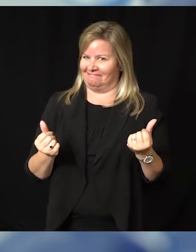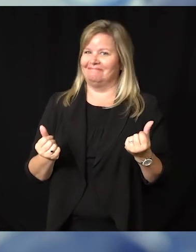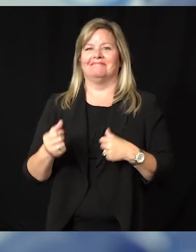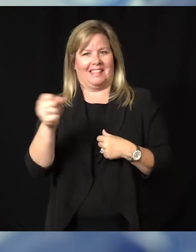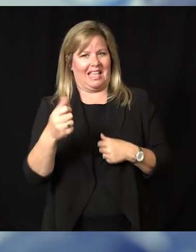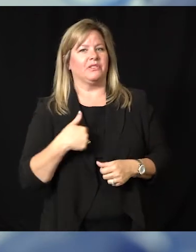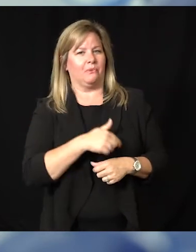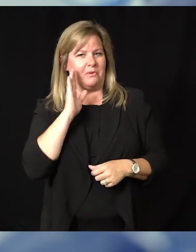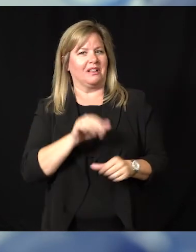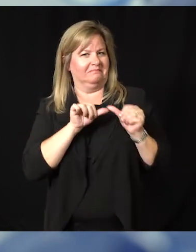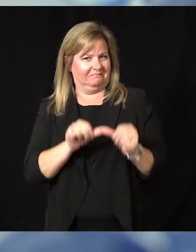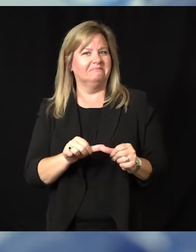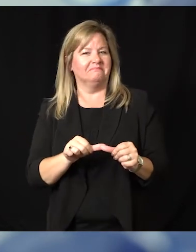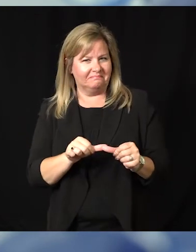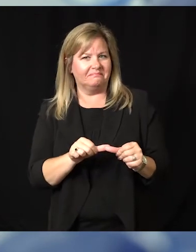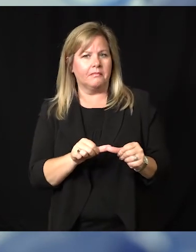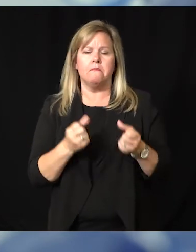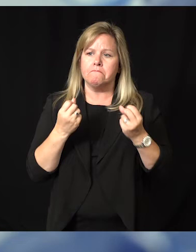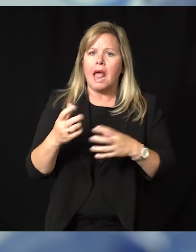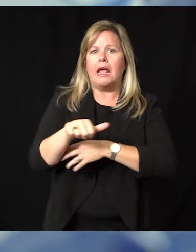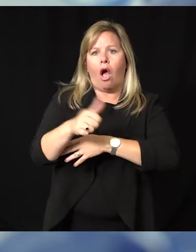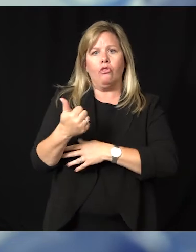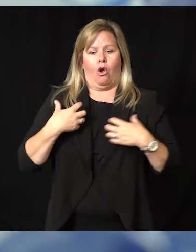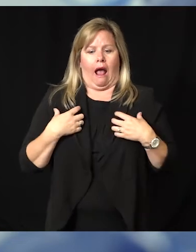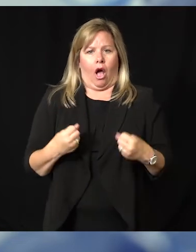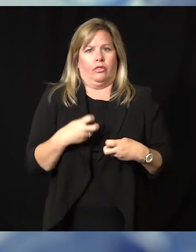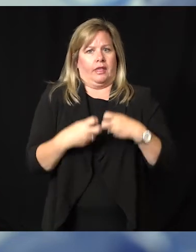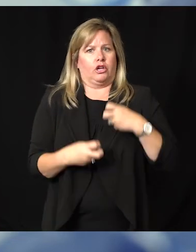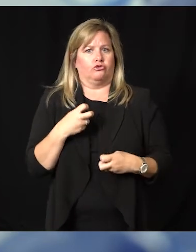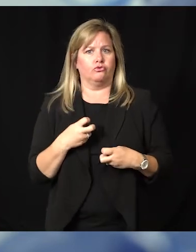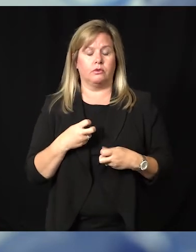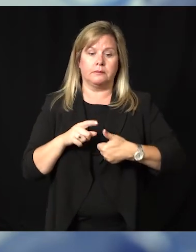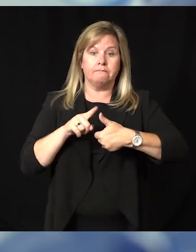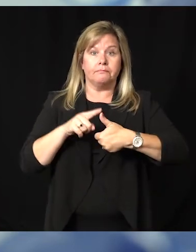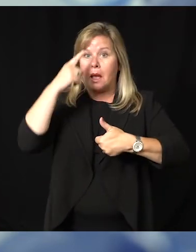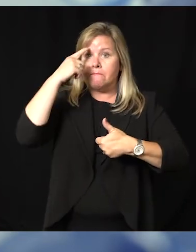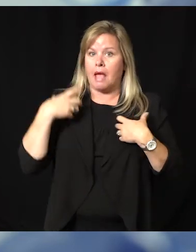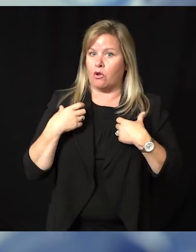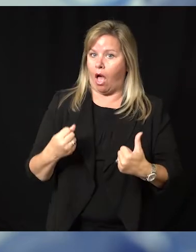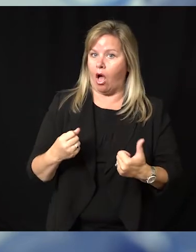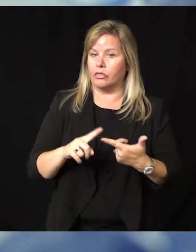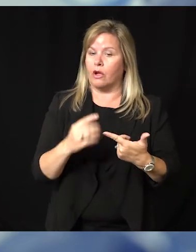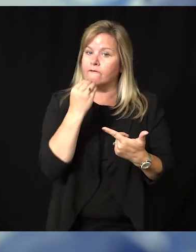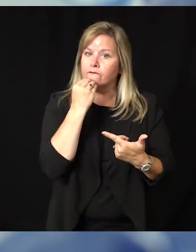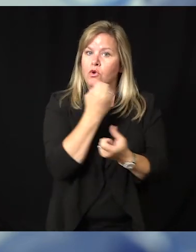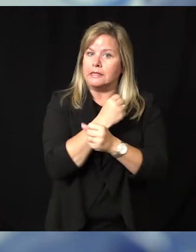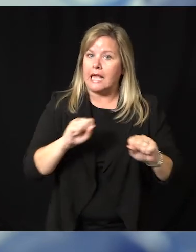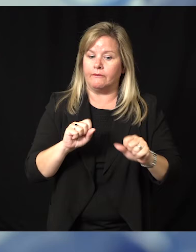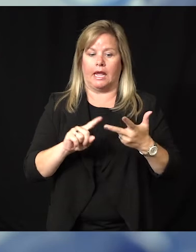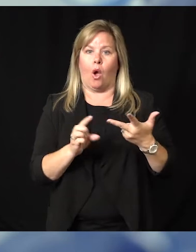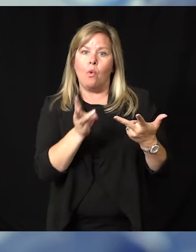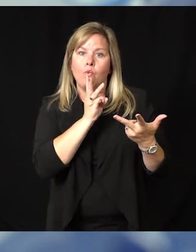yes. As you know, there are many other pressing public health issues to deal with. Mental health, food safety,